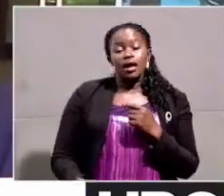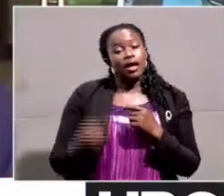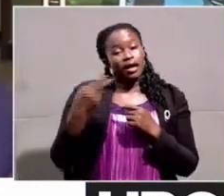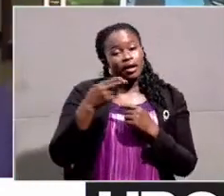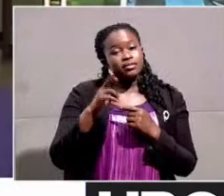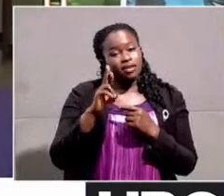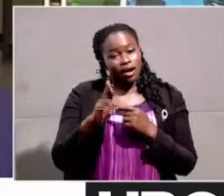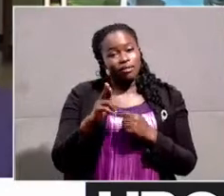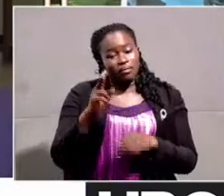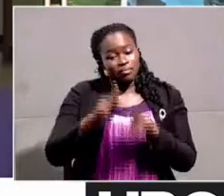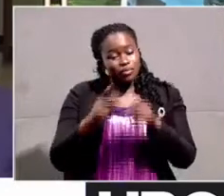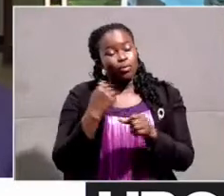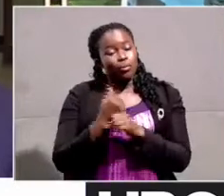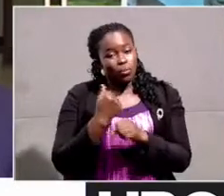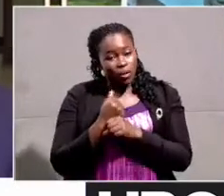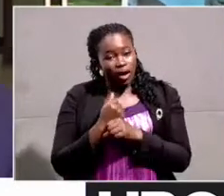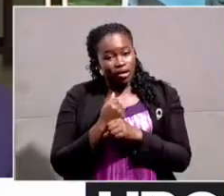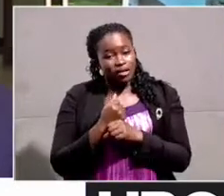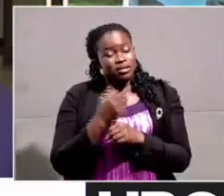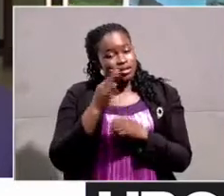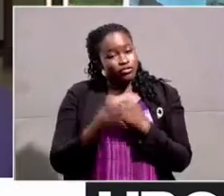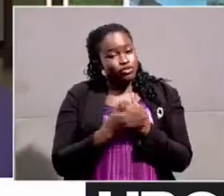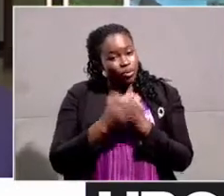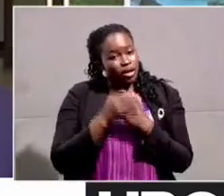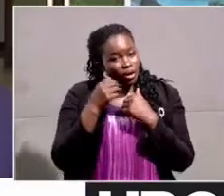they will produce more. You reap what